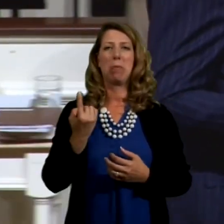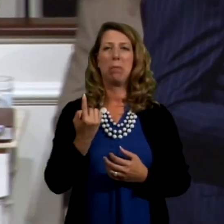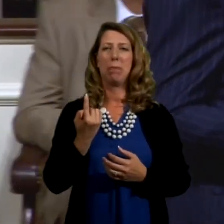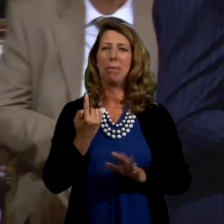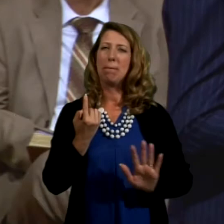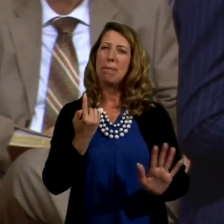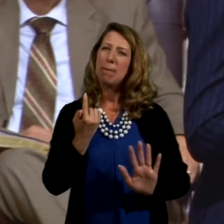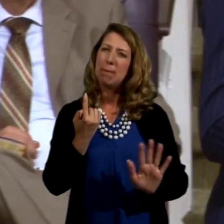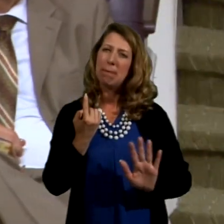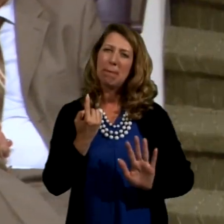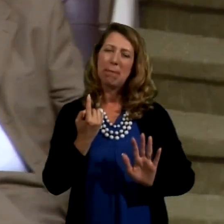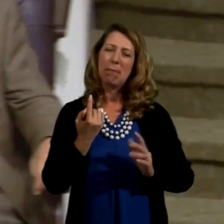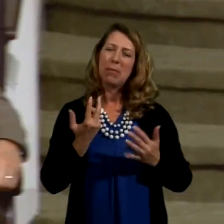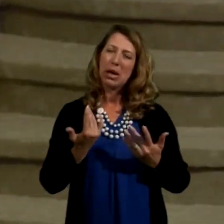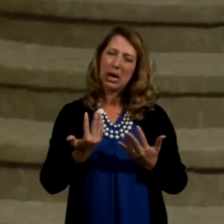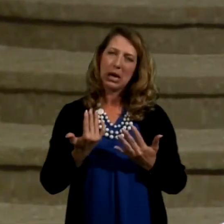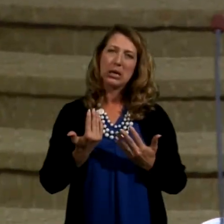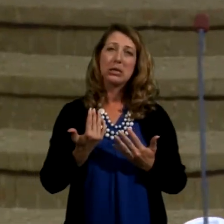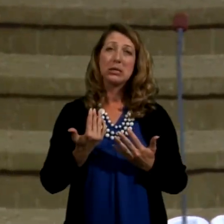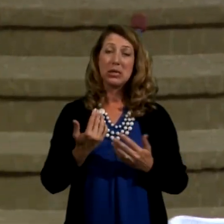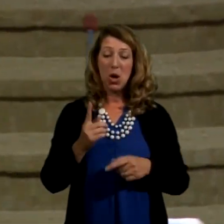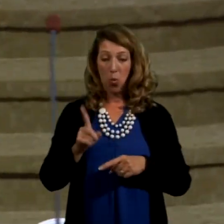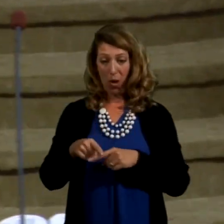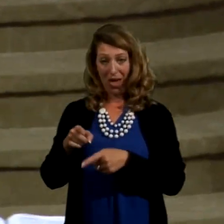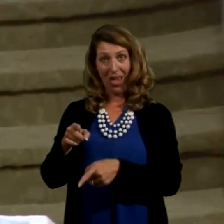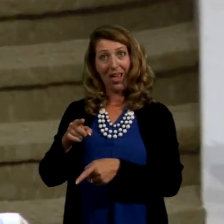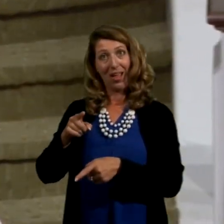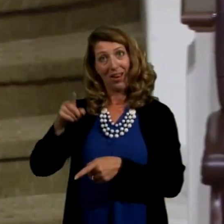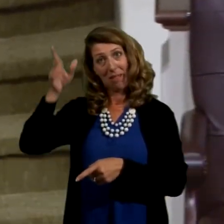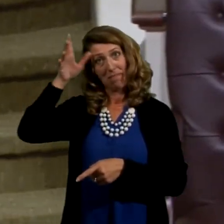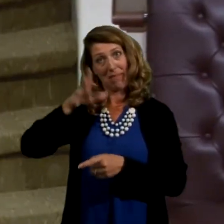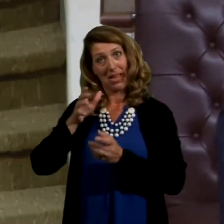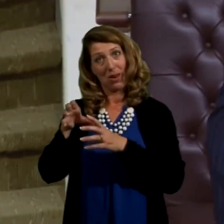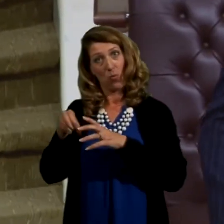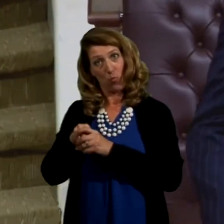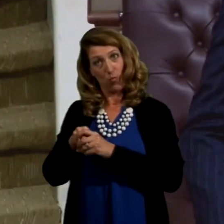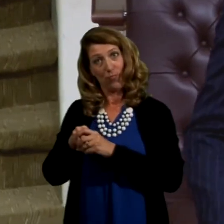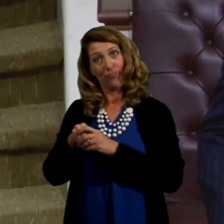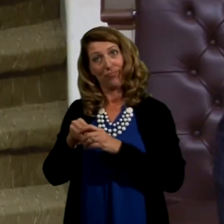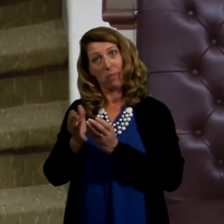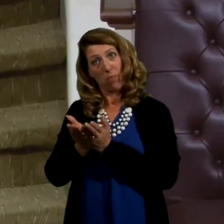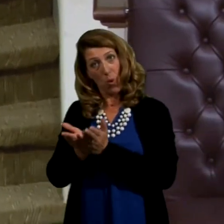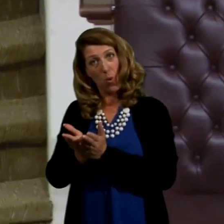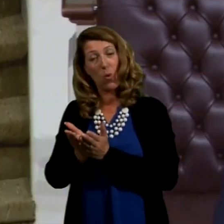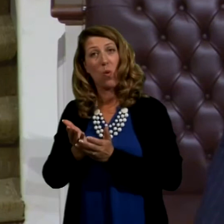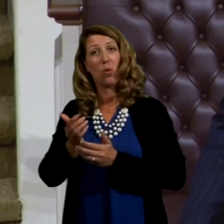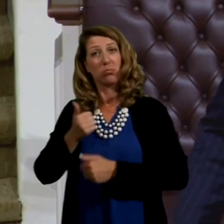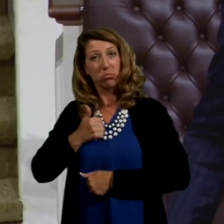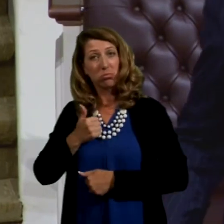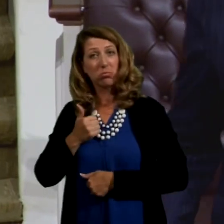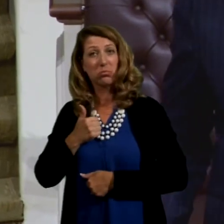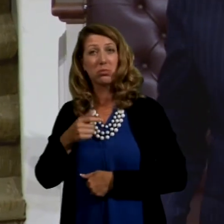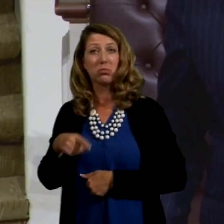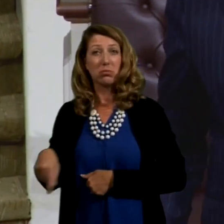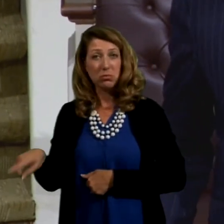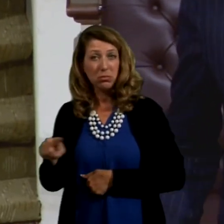we are. You know what it got real uncomfortable? When they got out on the water and they ran into a thing called